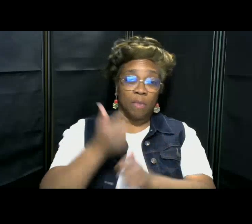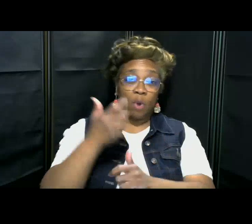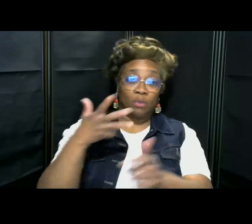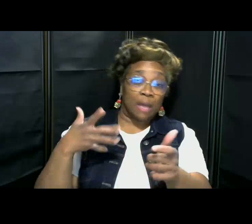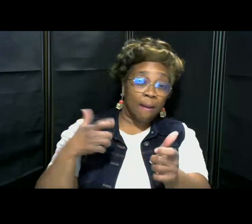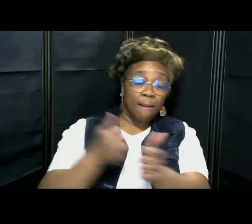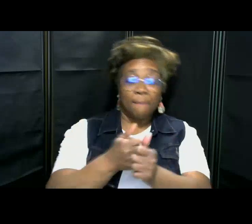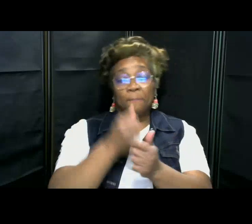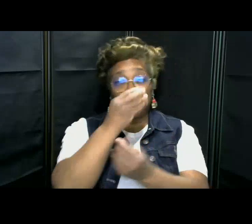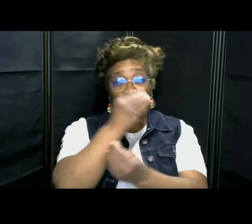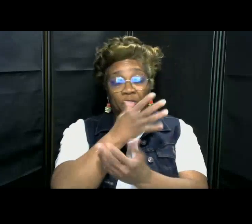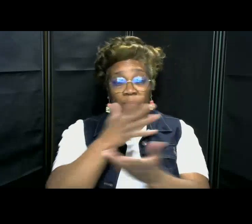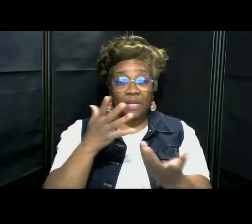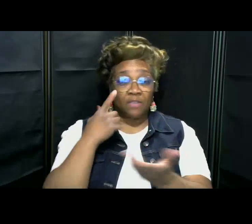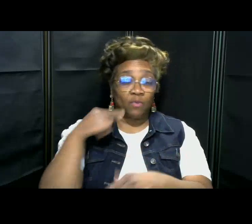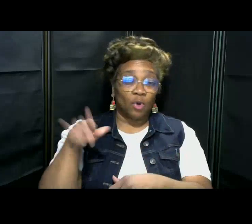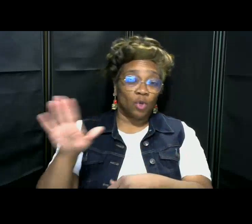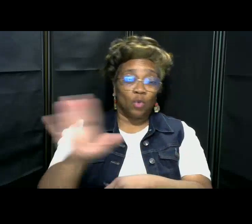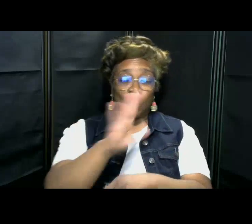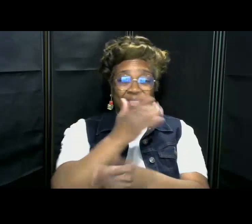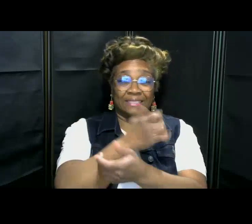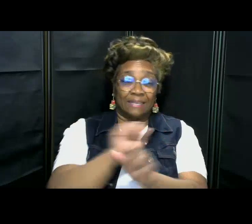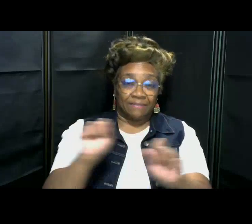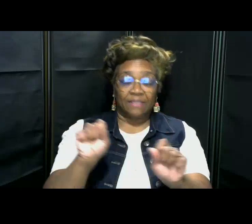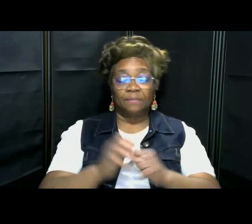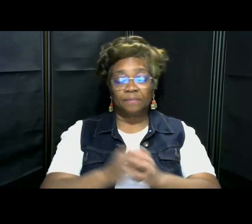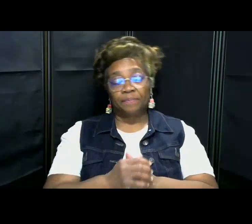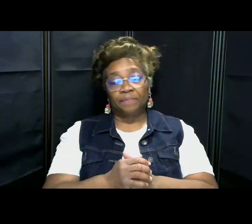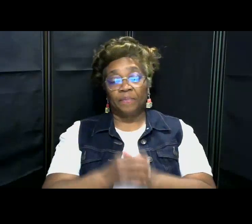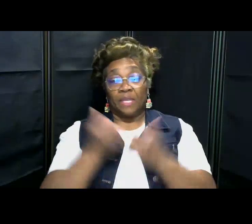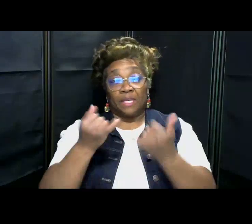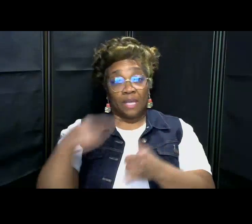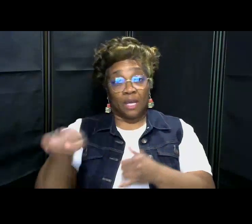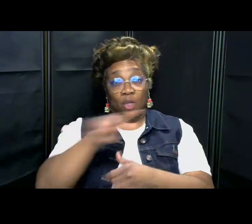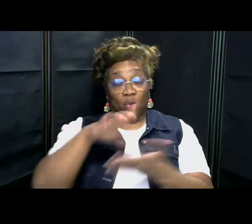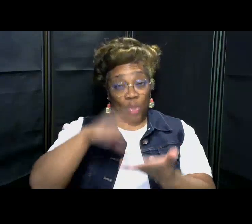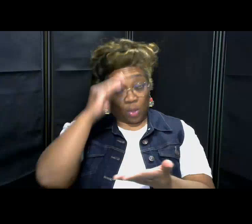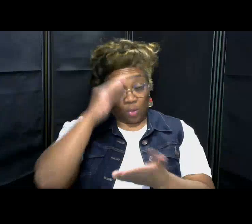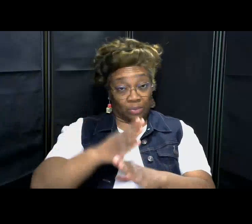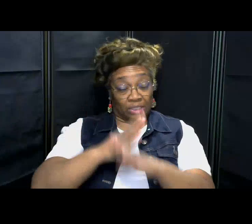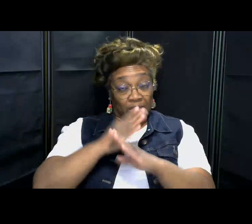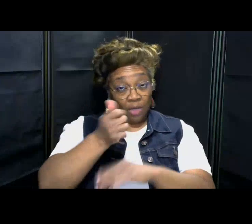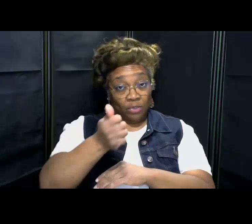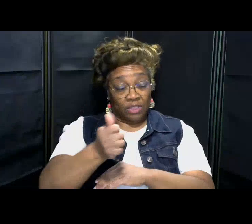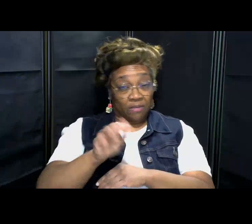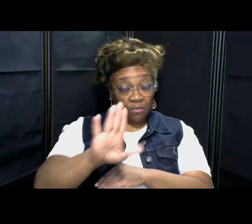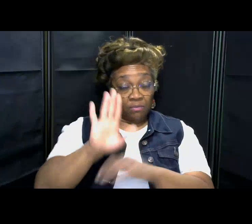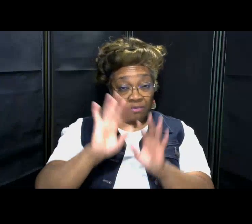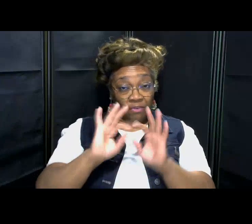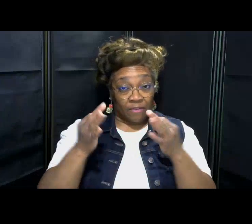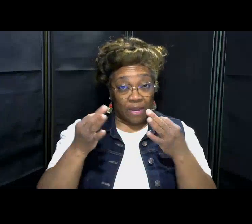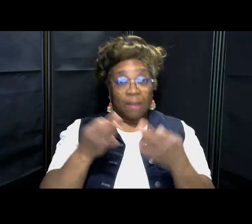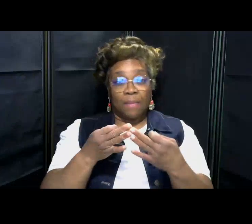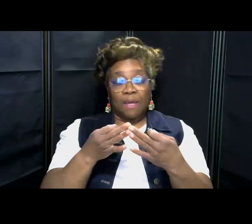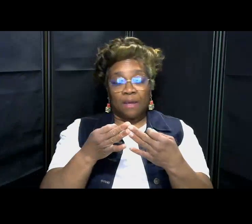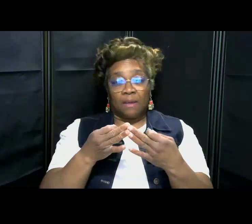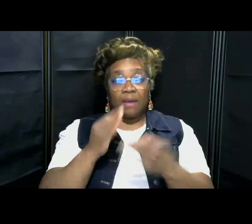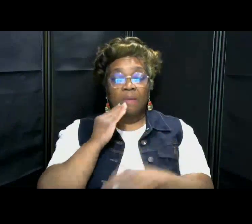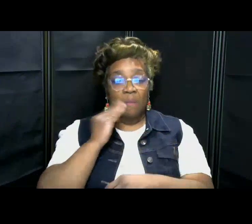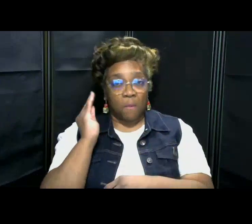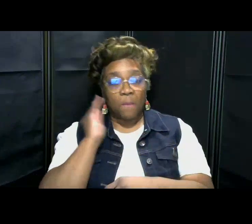you exactly where you are. So today, you'll learn how to protect yourself and your family from home, at home